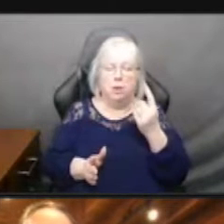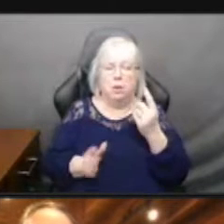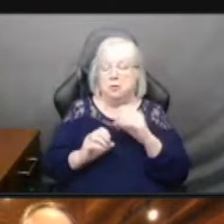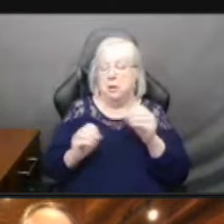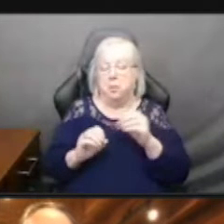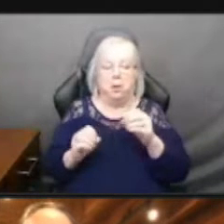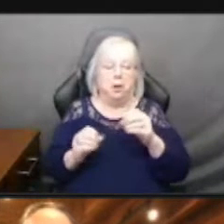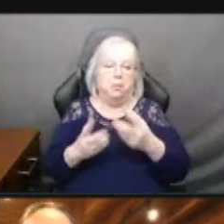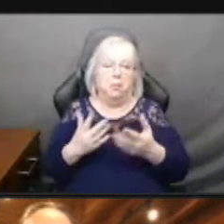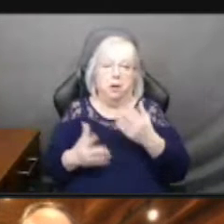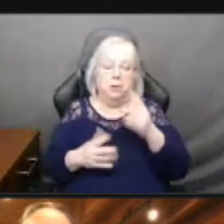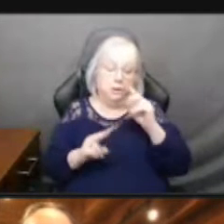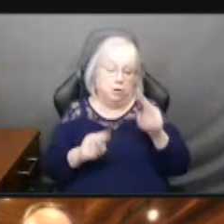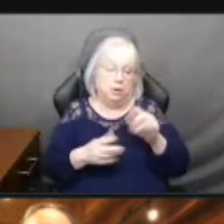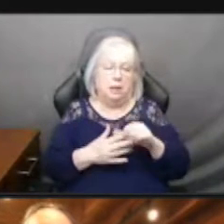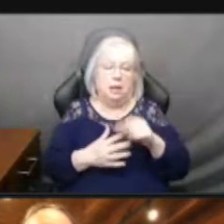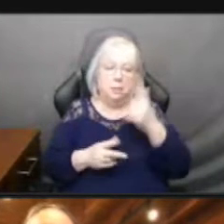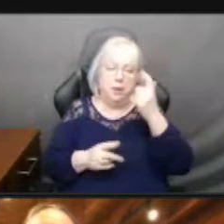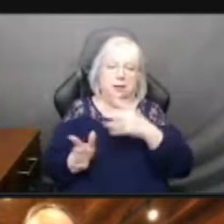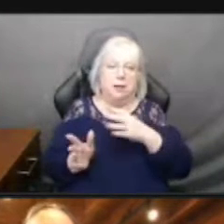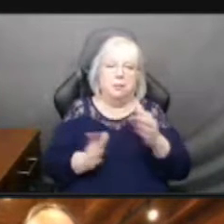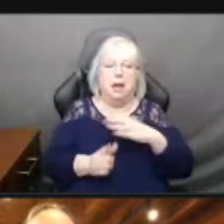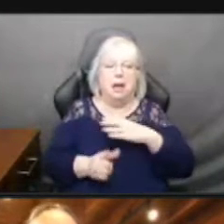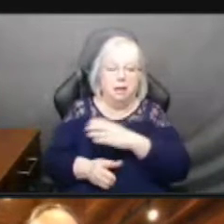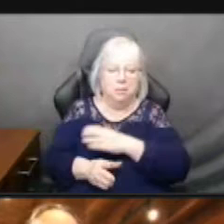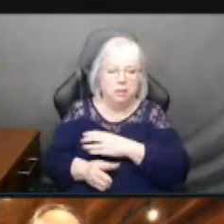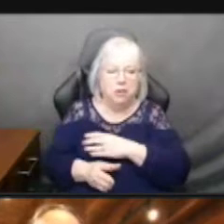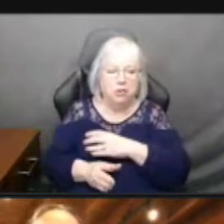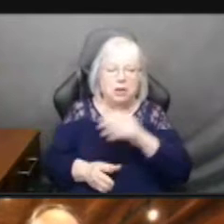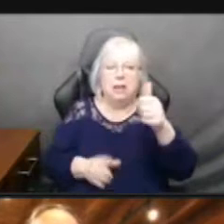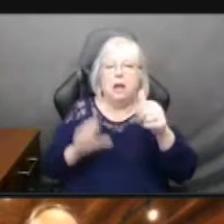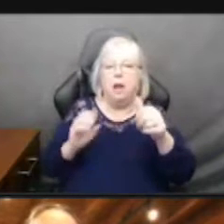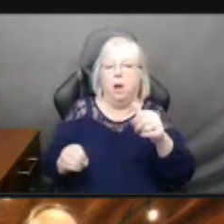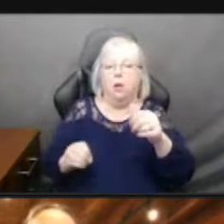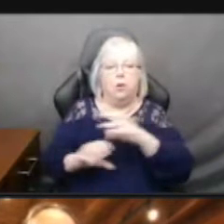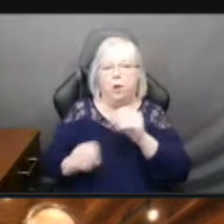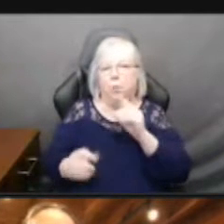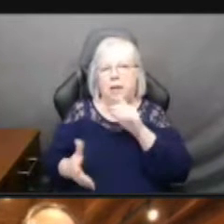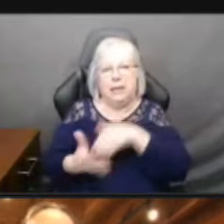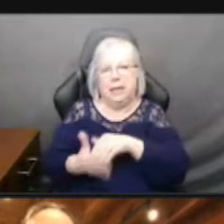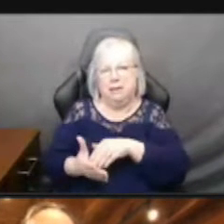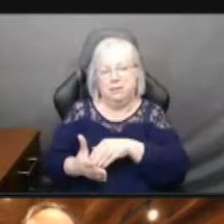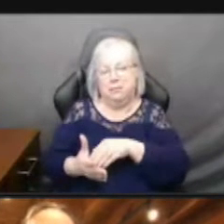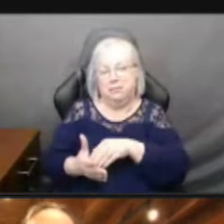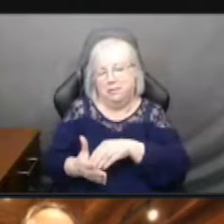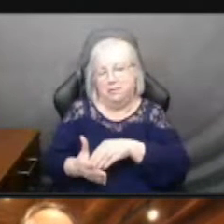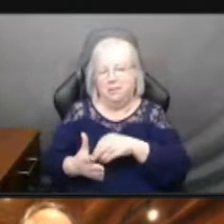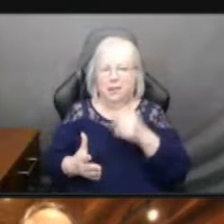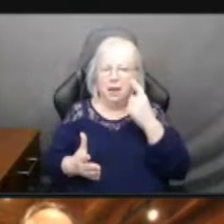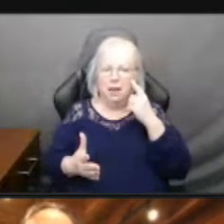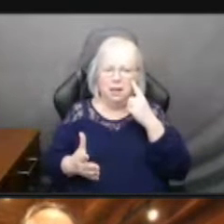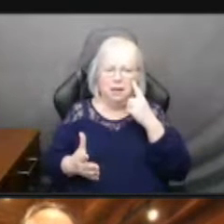this because they 10 and oldest, nobody named it. And I think it's